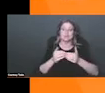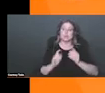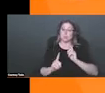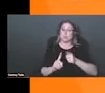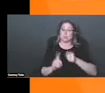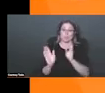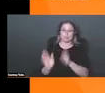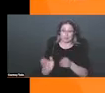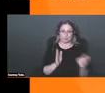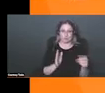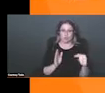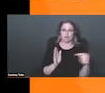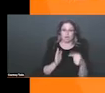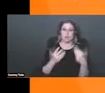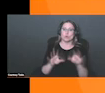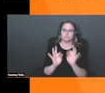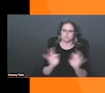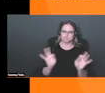key.